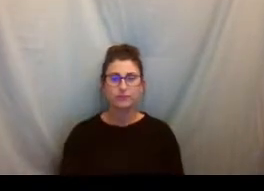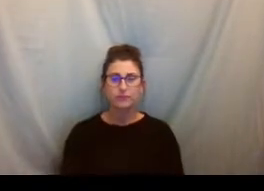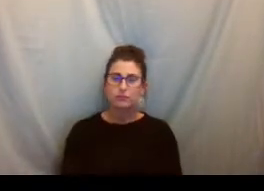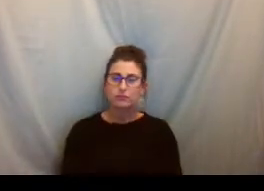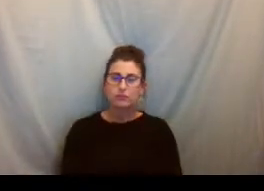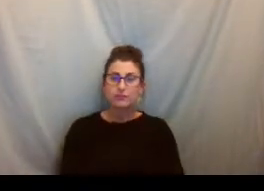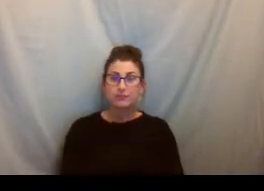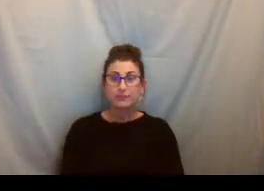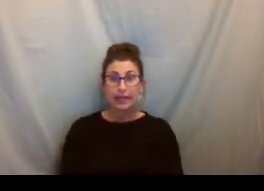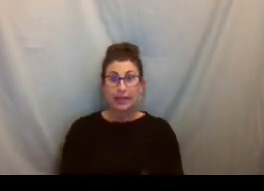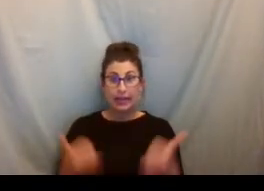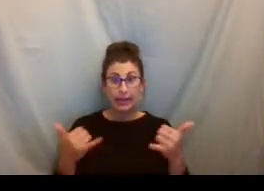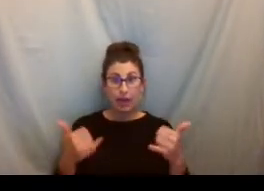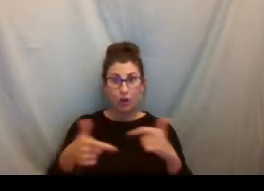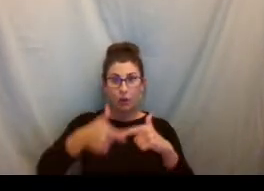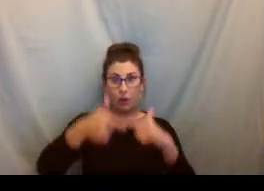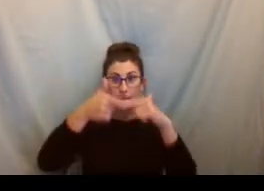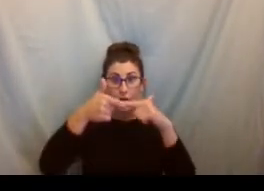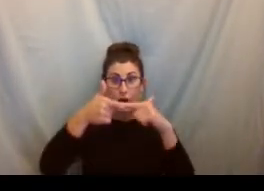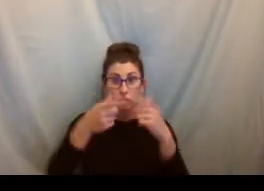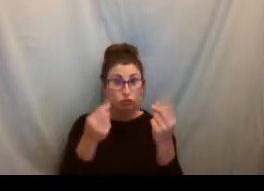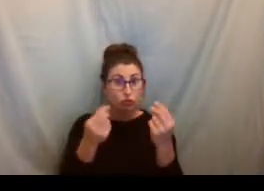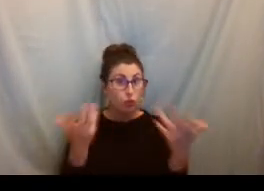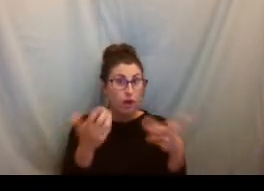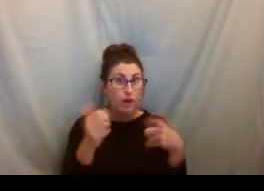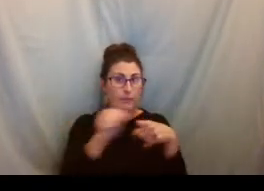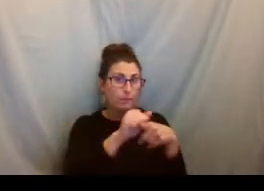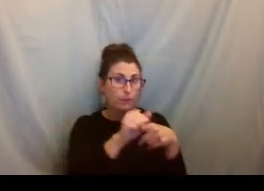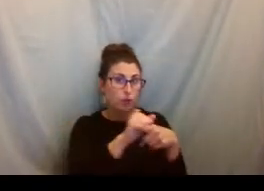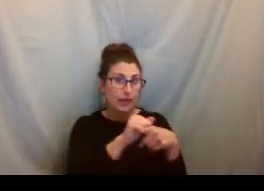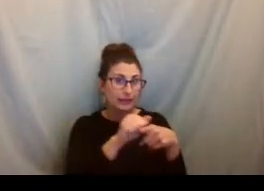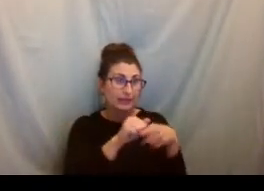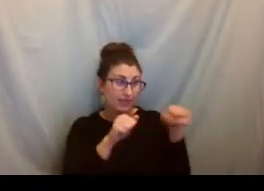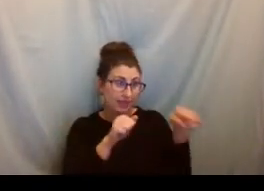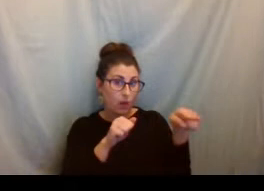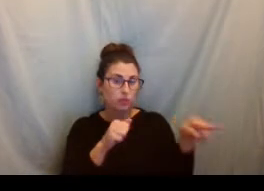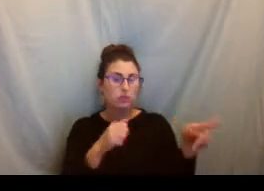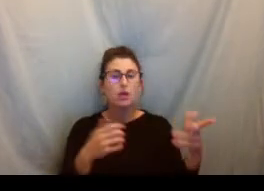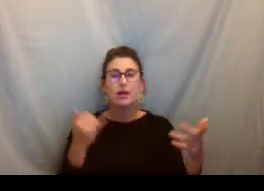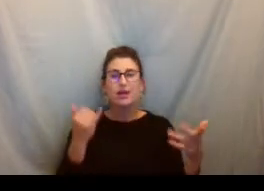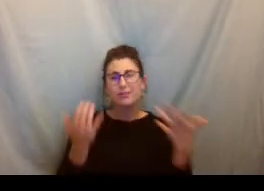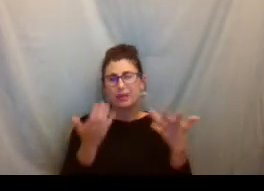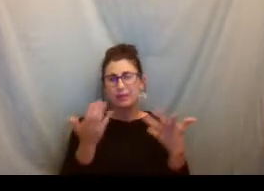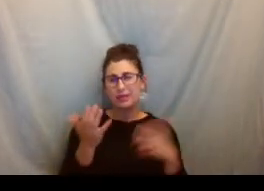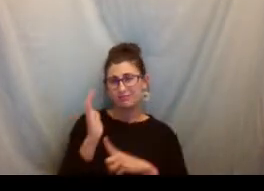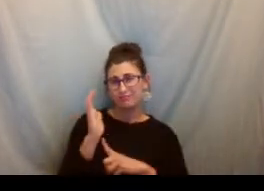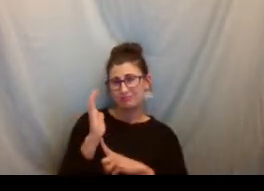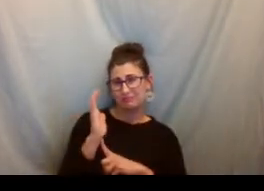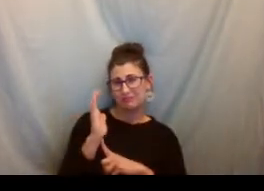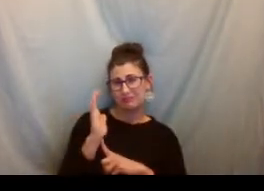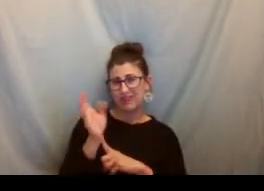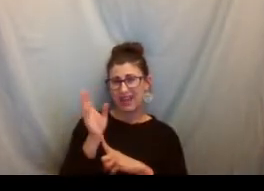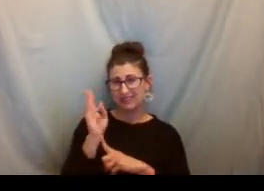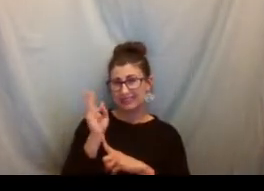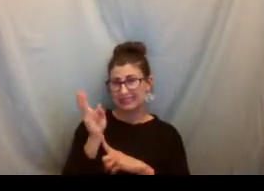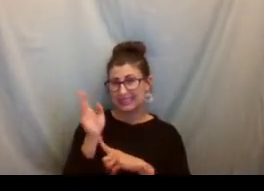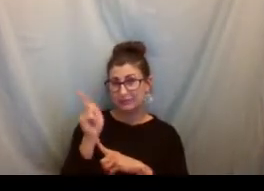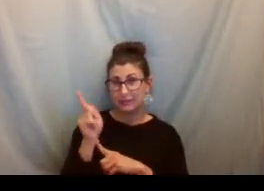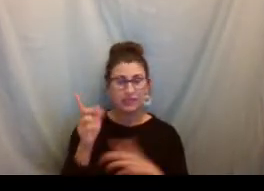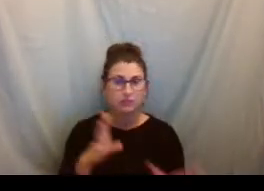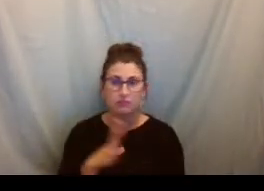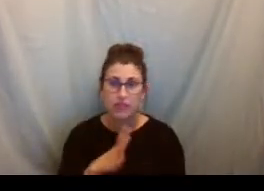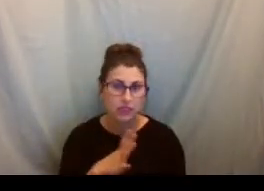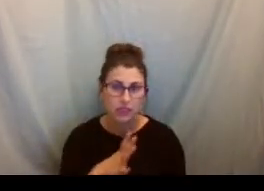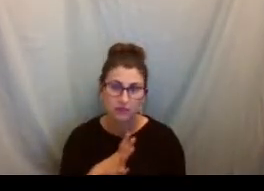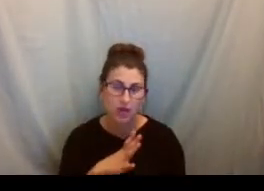So go ahead and pause this and practice these ones. All right, it may take you about 5-6 minutes maybe.